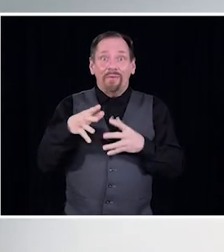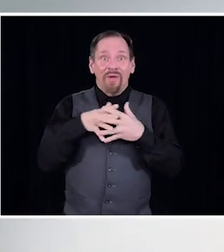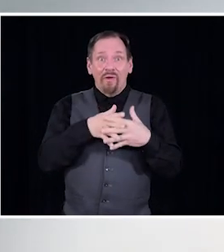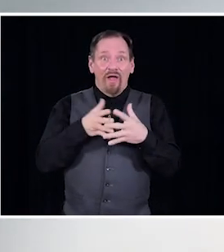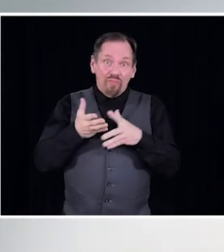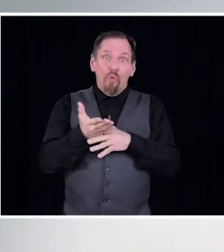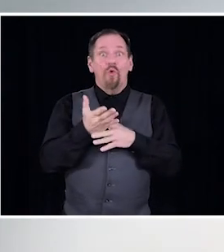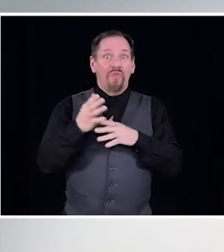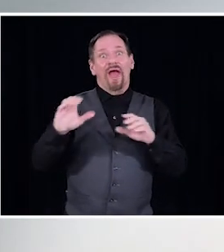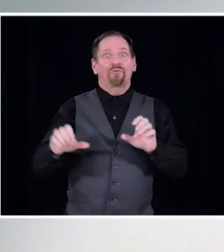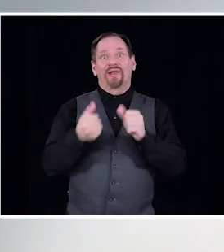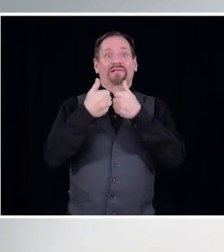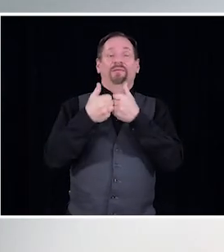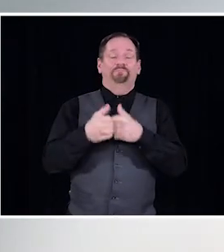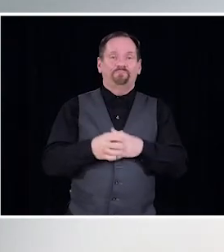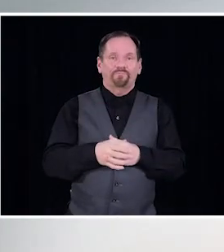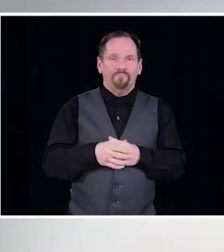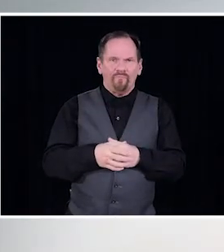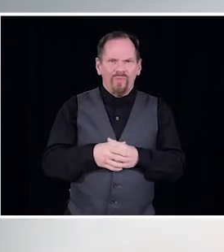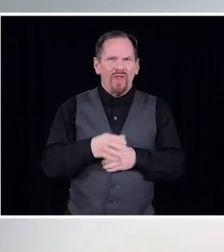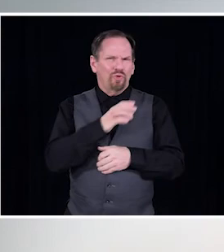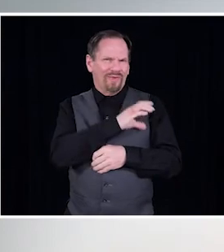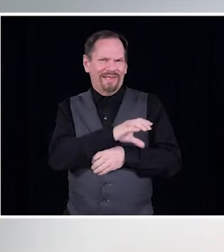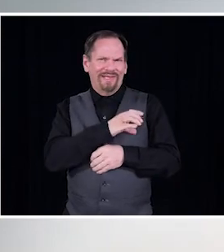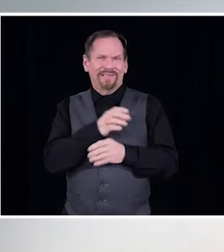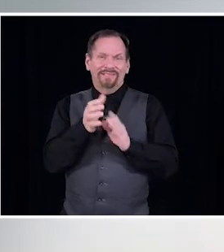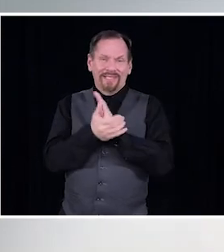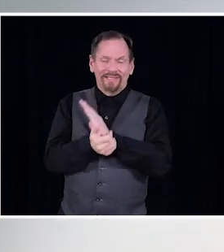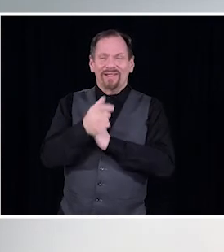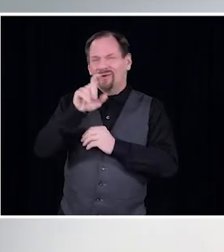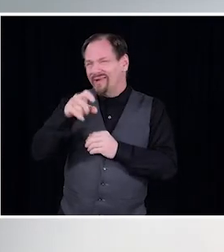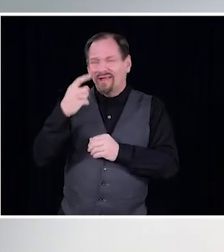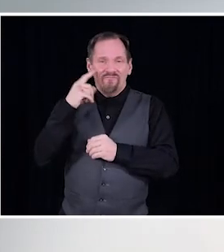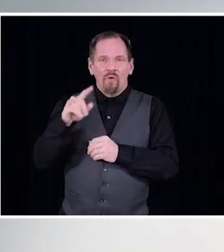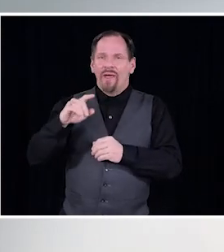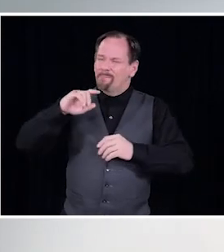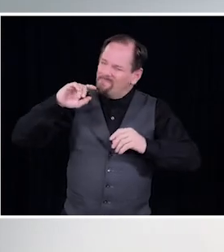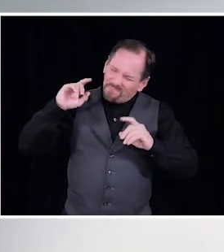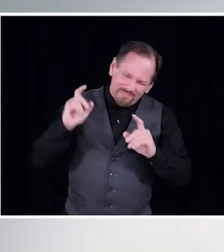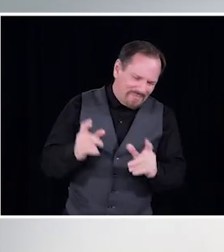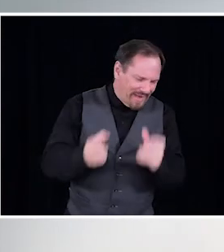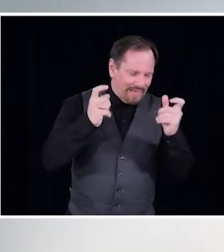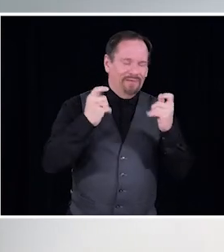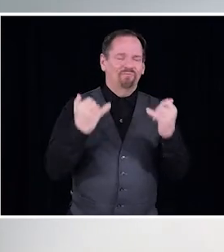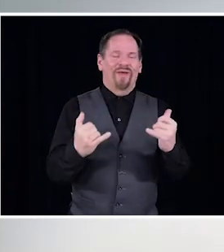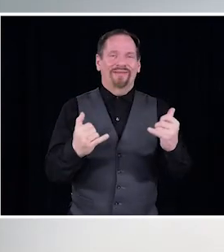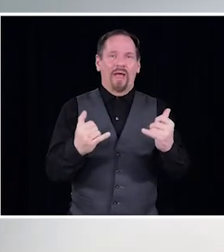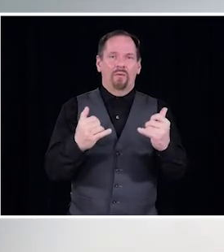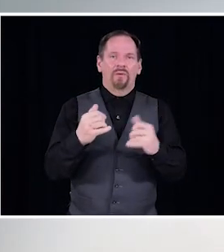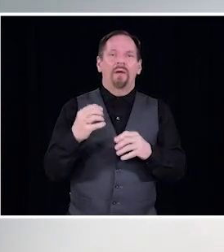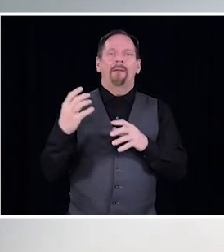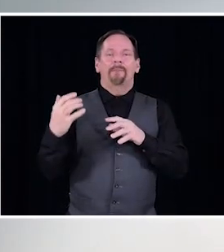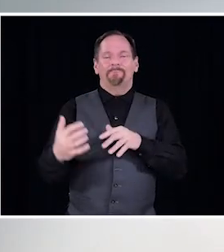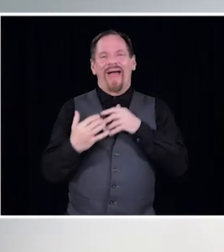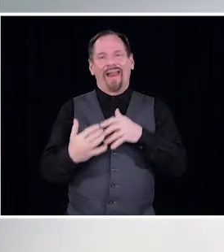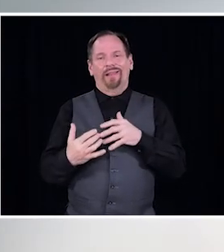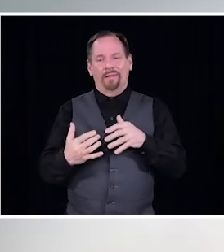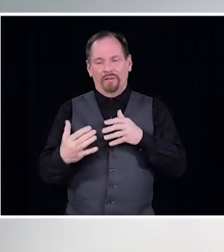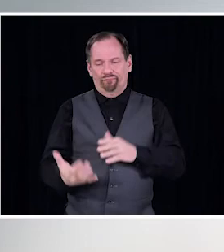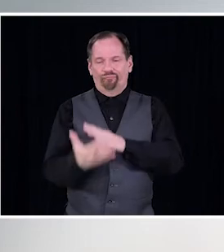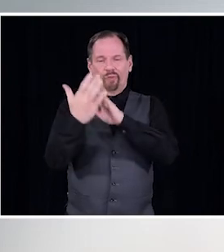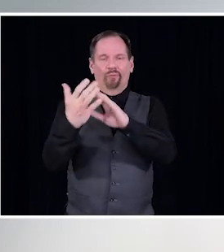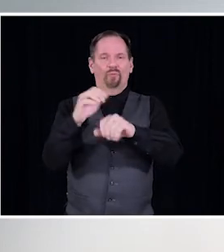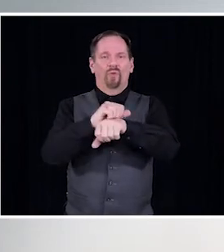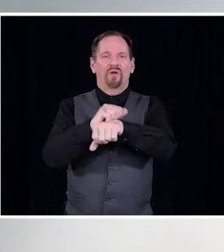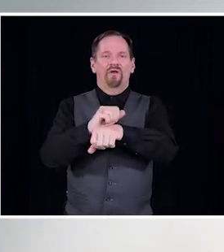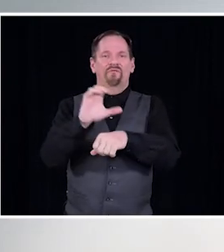crisis. Your clinical skills, which are needed for the immediate battle against COVID-19, are just the very beginning of